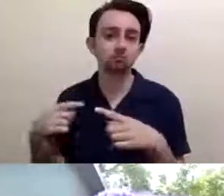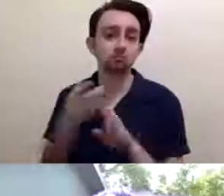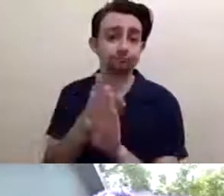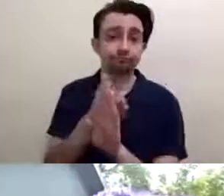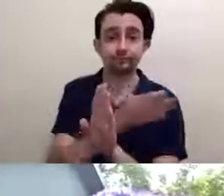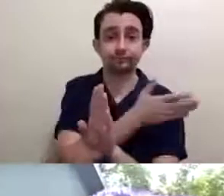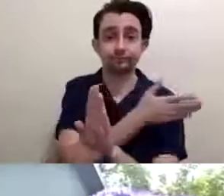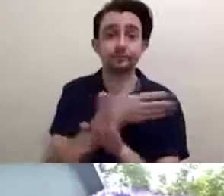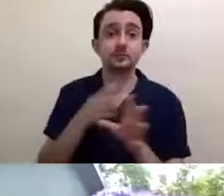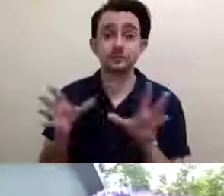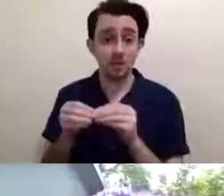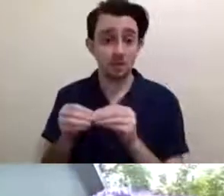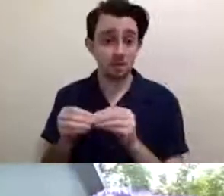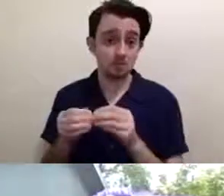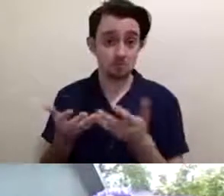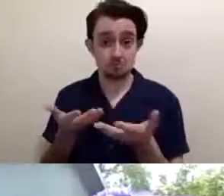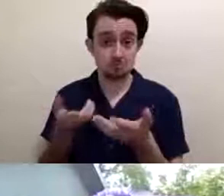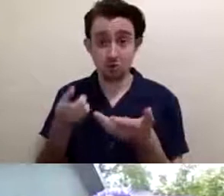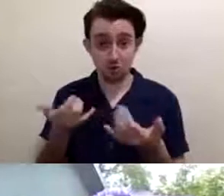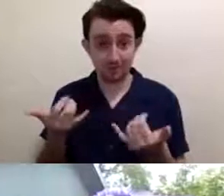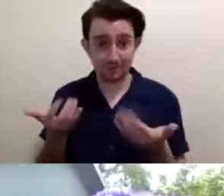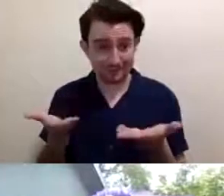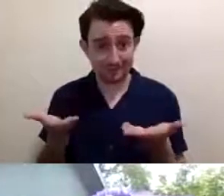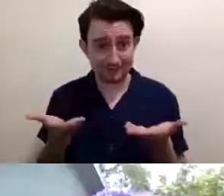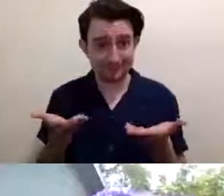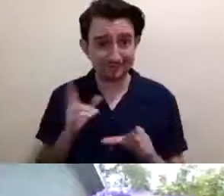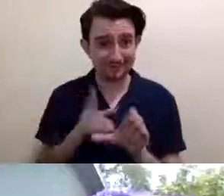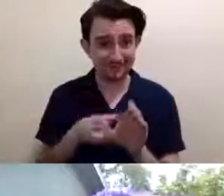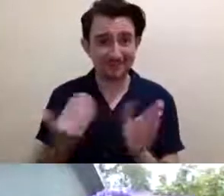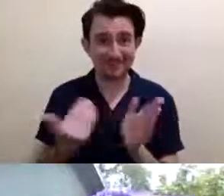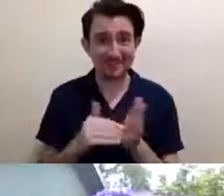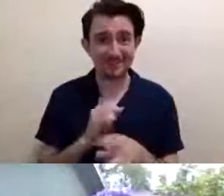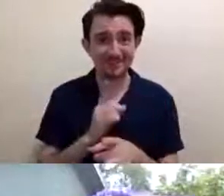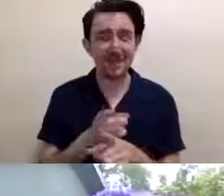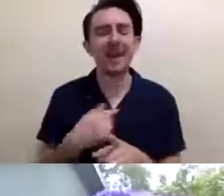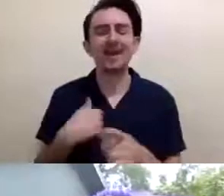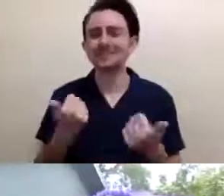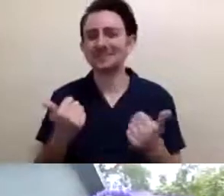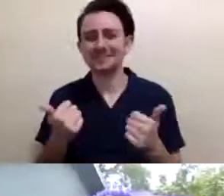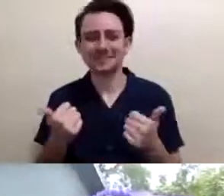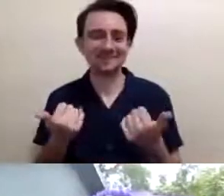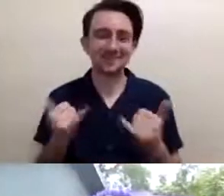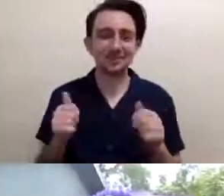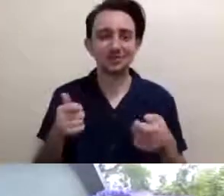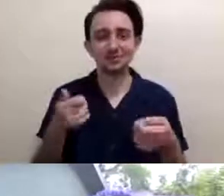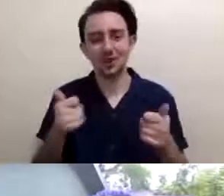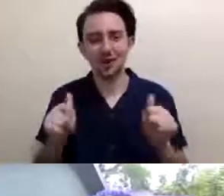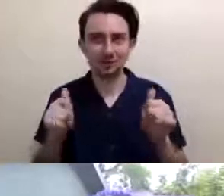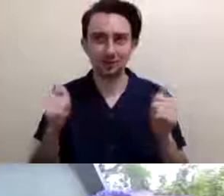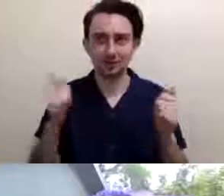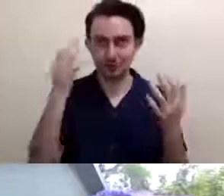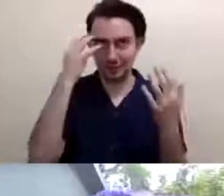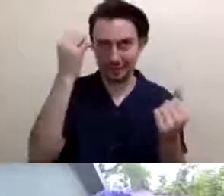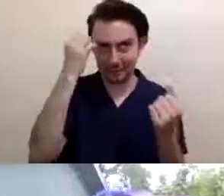this you'll be present. So at least we can I'm still trying to get a handle on some of that, of the pieces that are